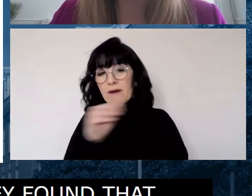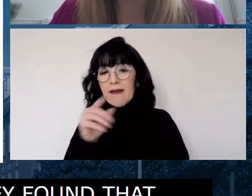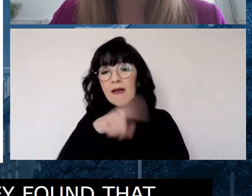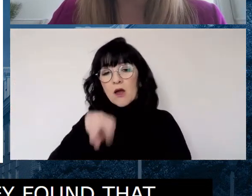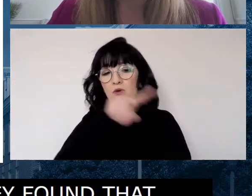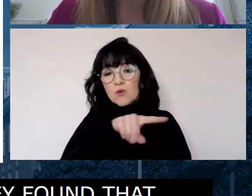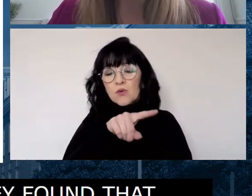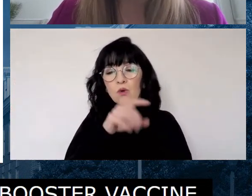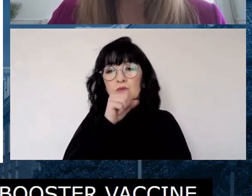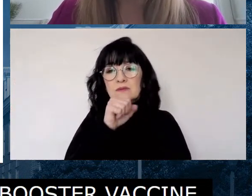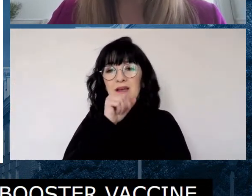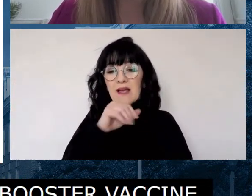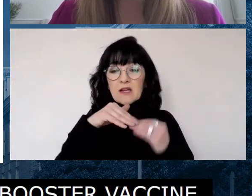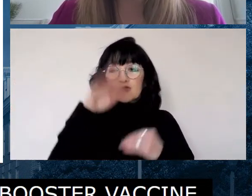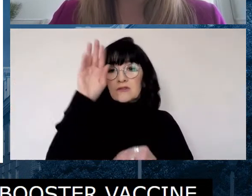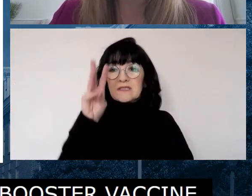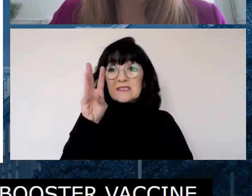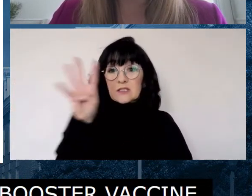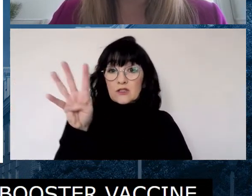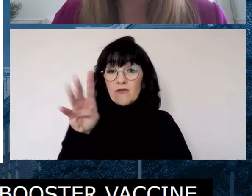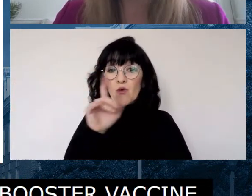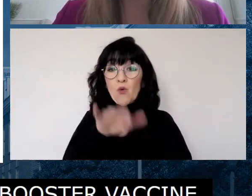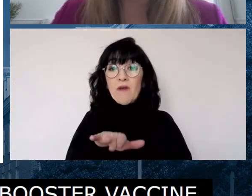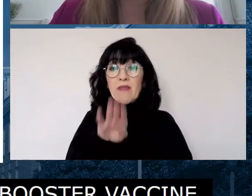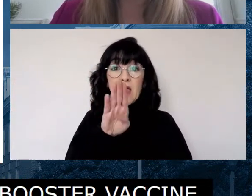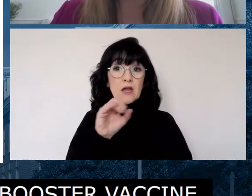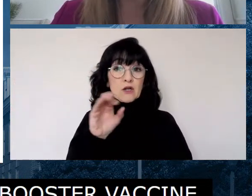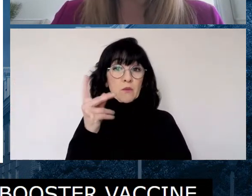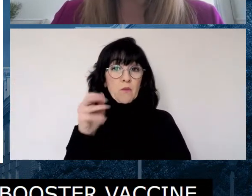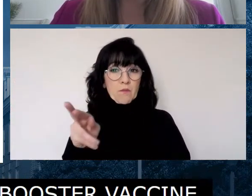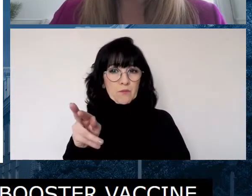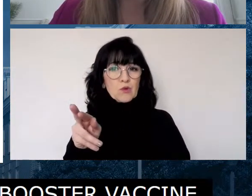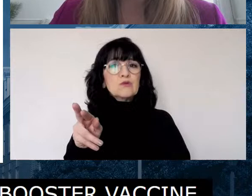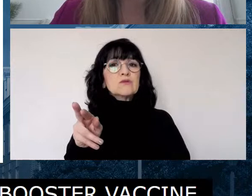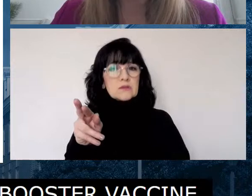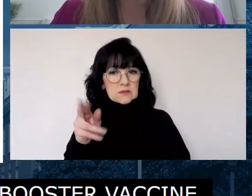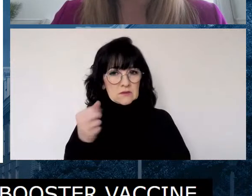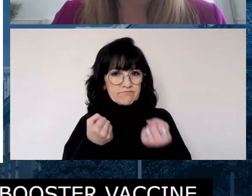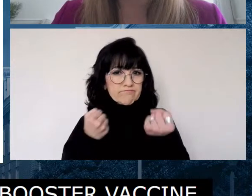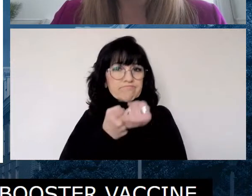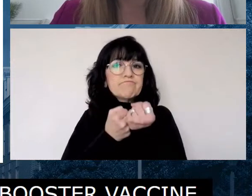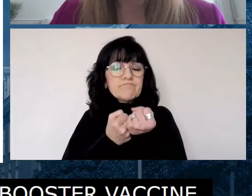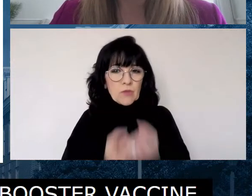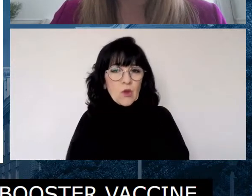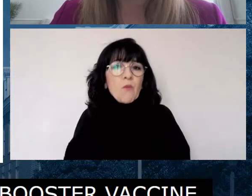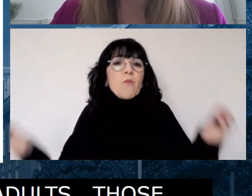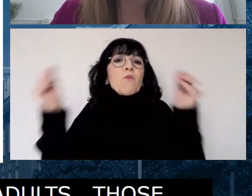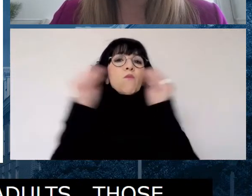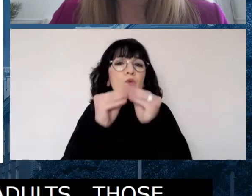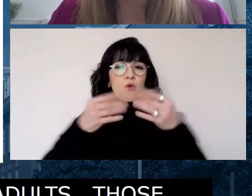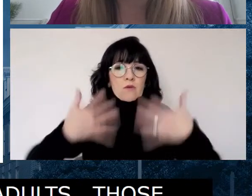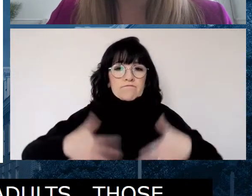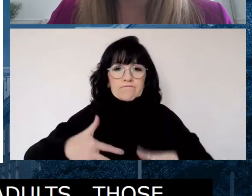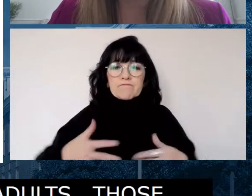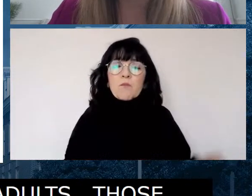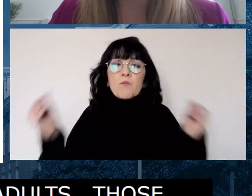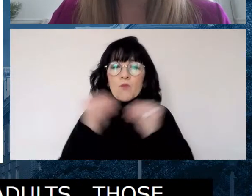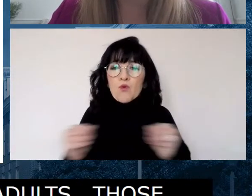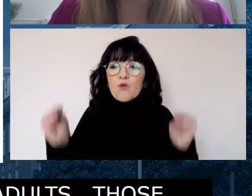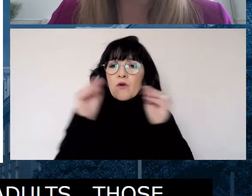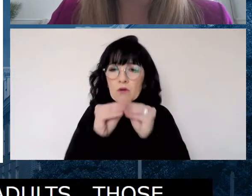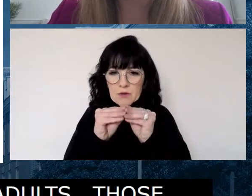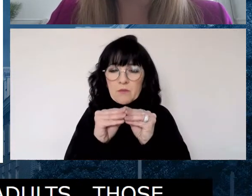and older. The COVID-19 boosters provided significant protection against